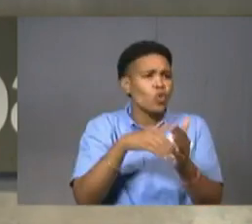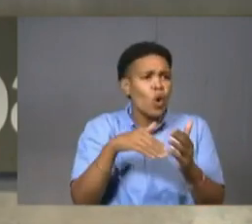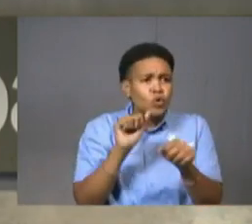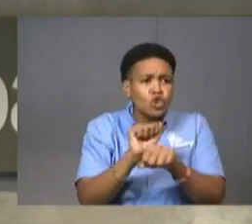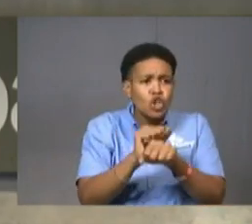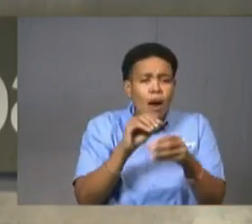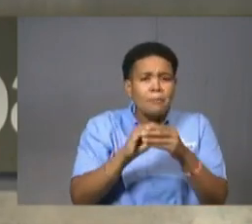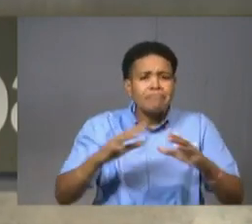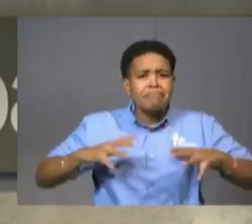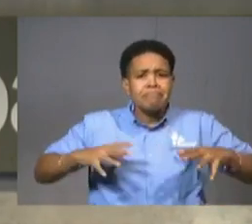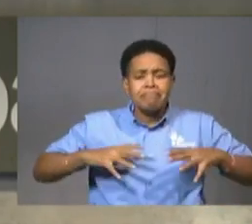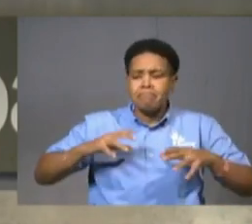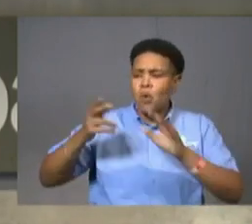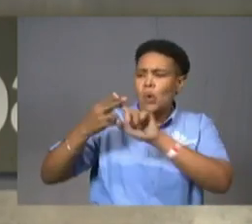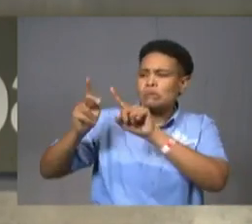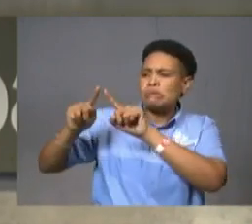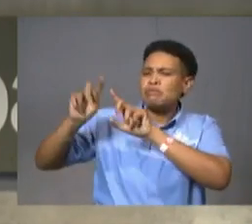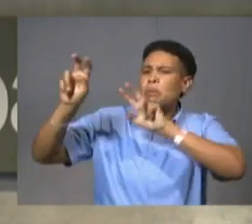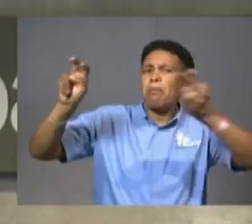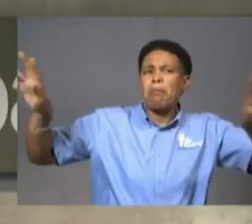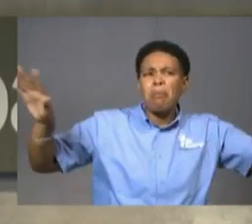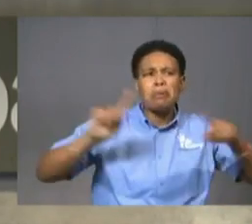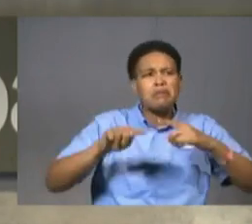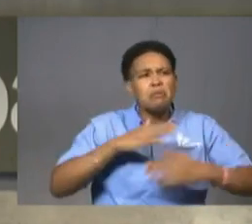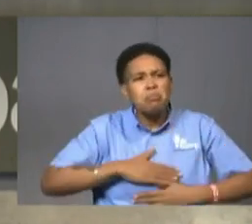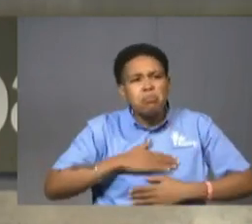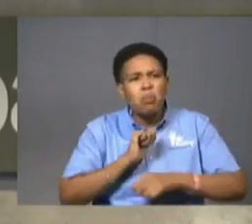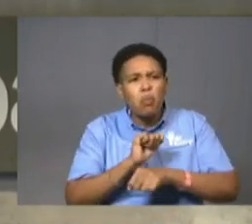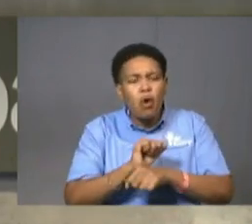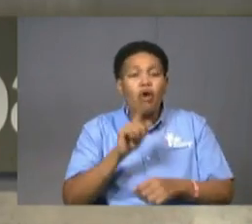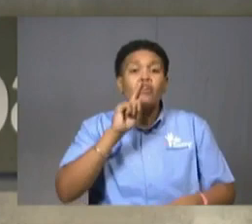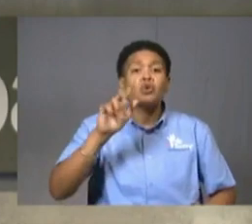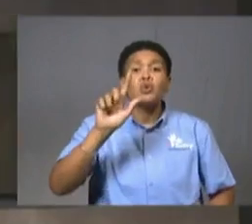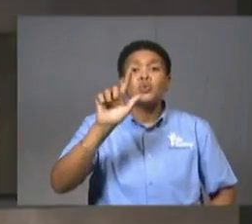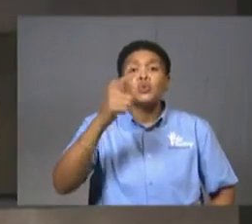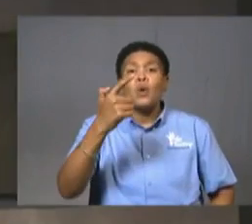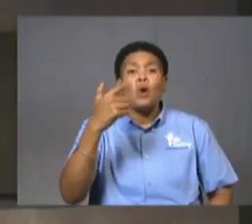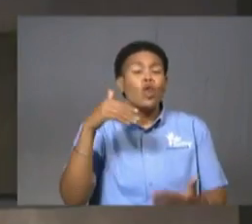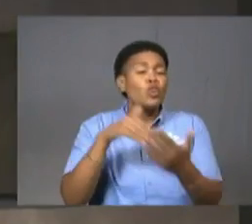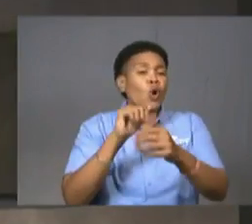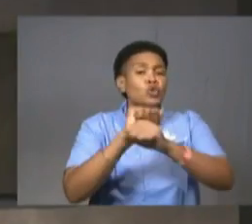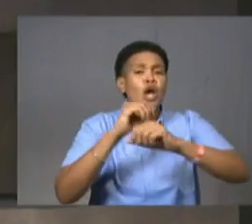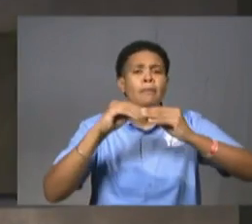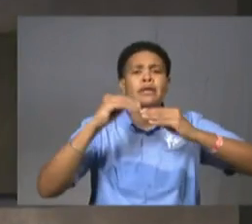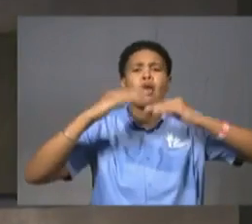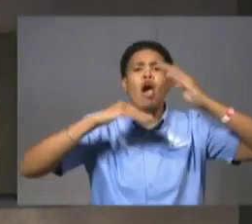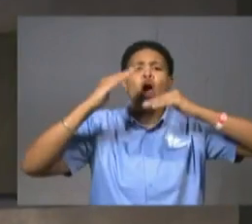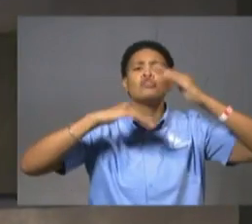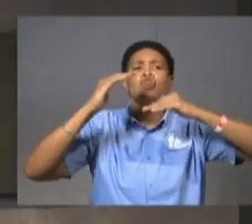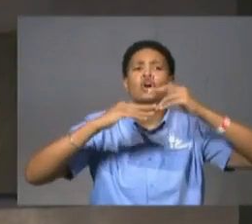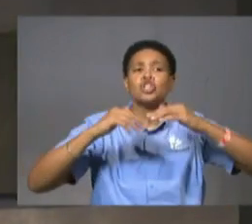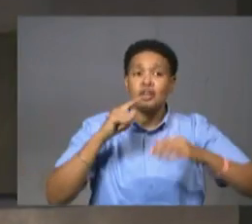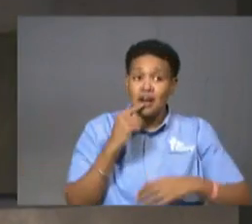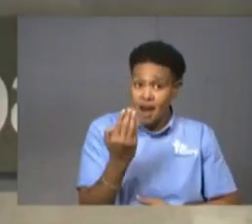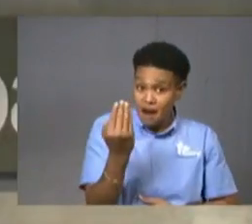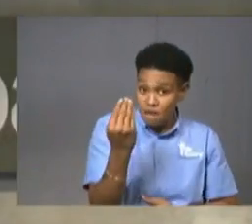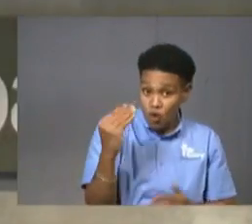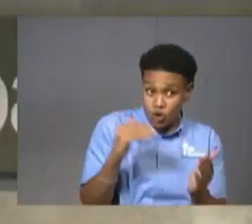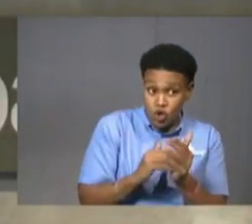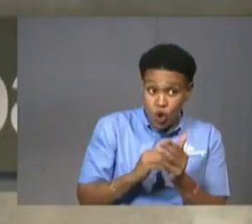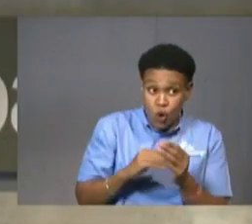tourism. 21,000 jobs were created in construction, and 14,000 jobs were created in